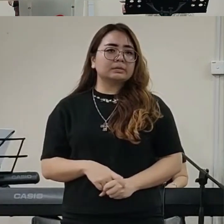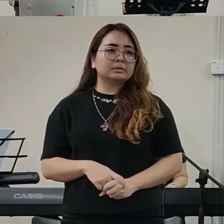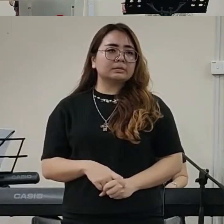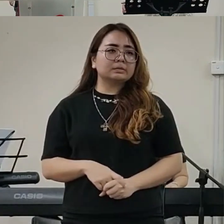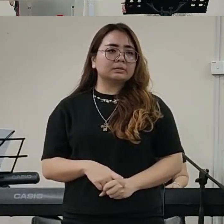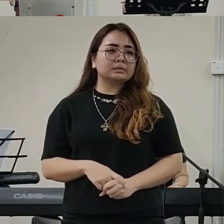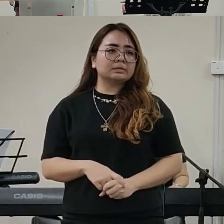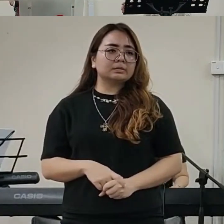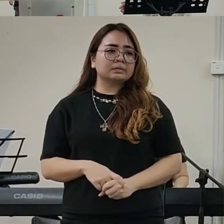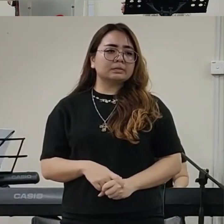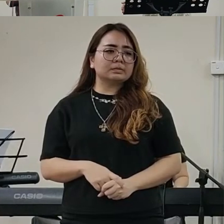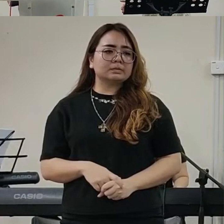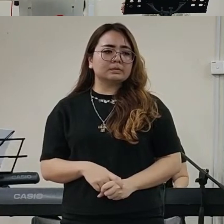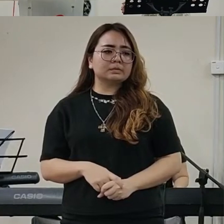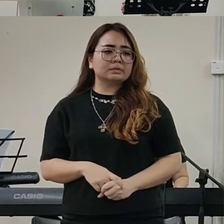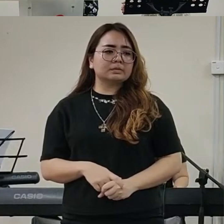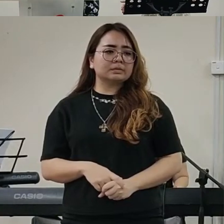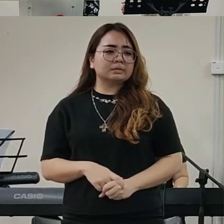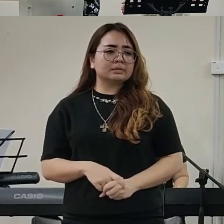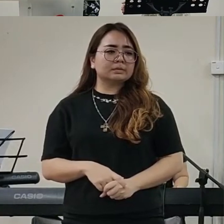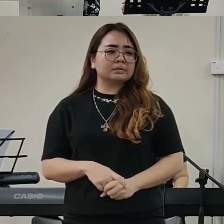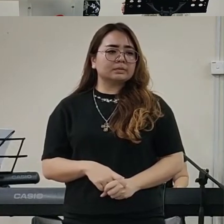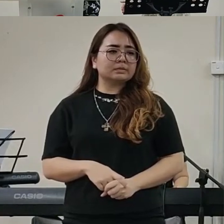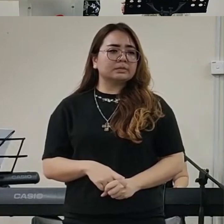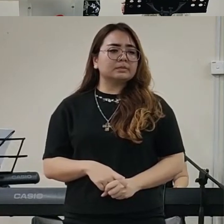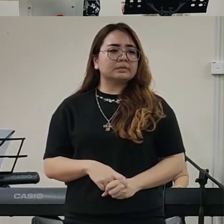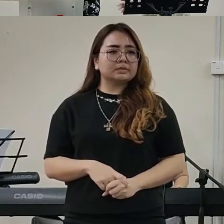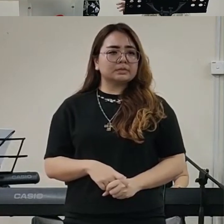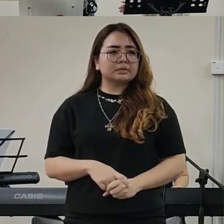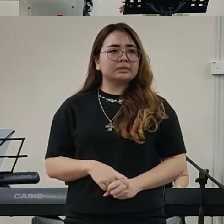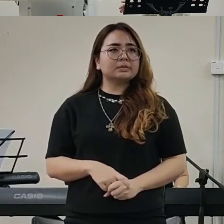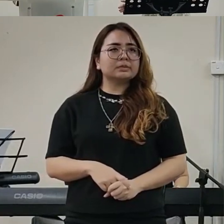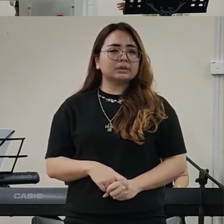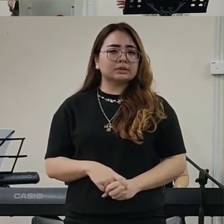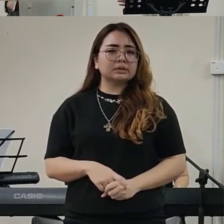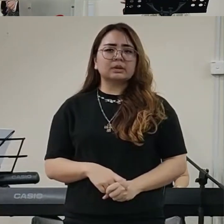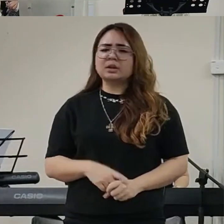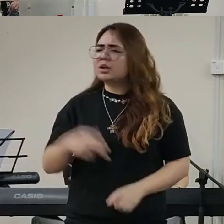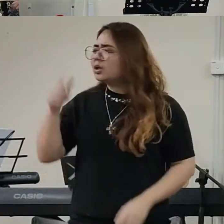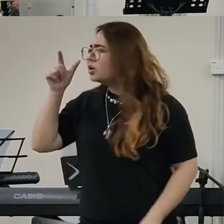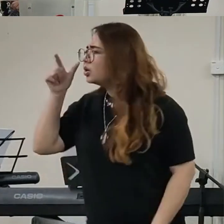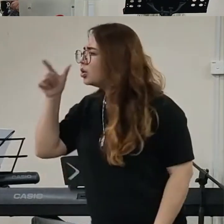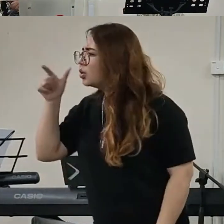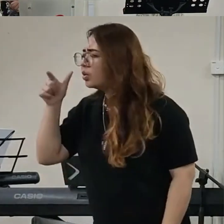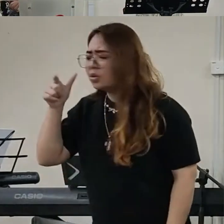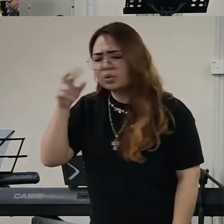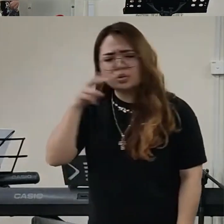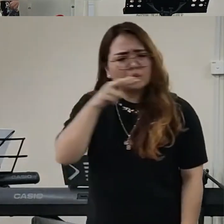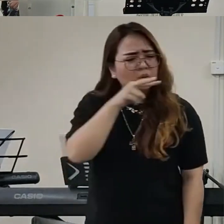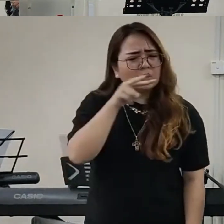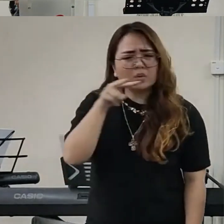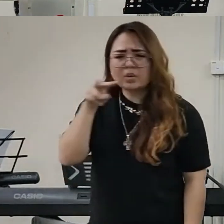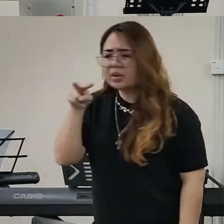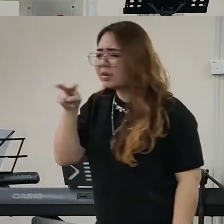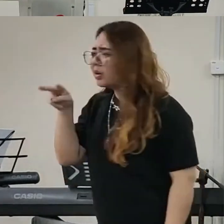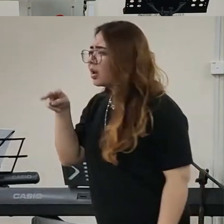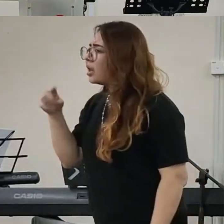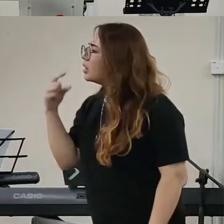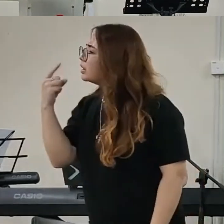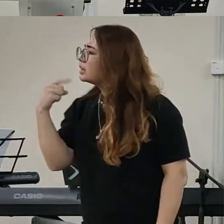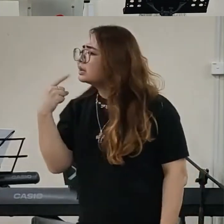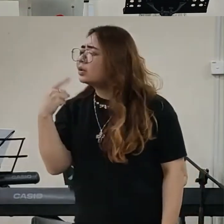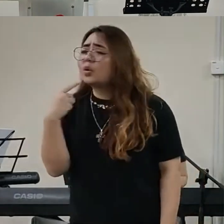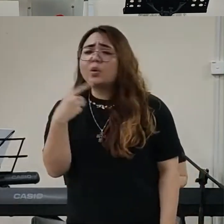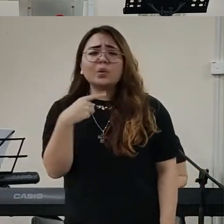church. Then you can look around in your neighborhood. Look around in your workplace. Even look around in your